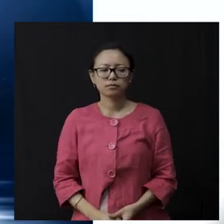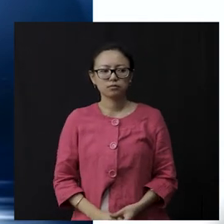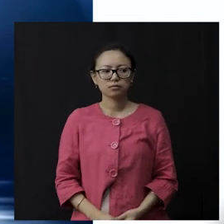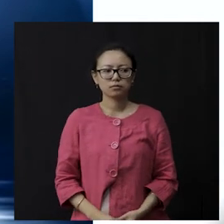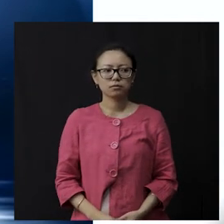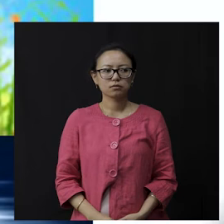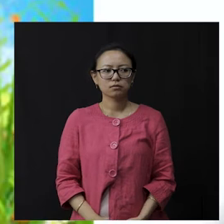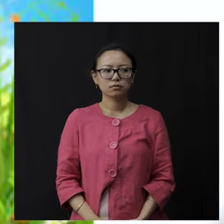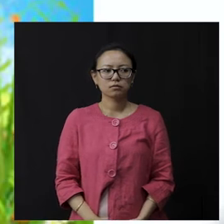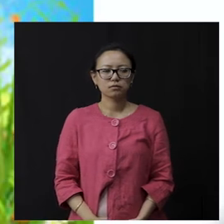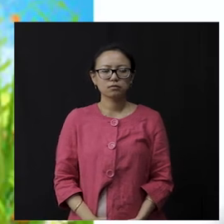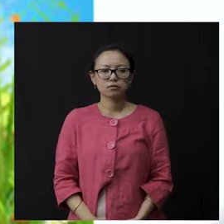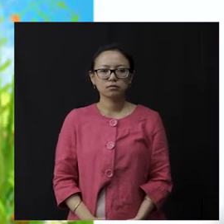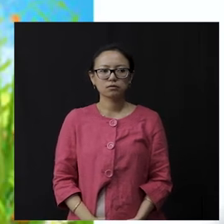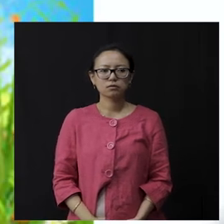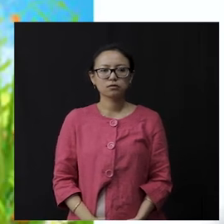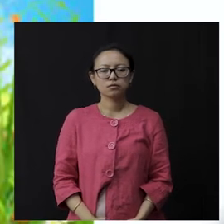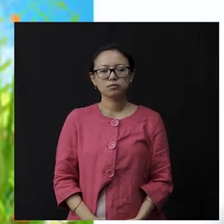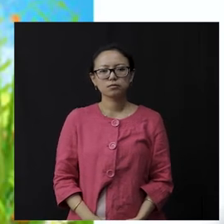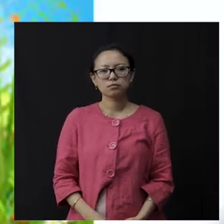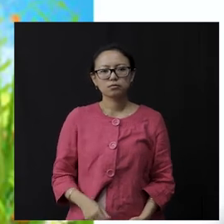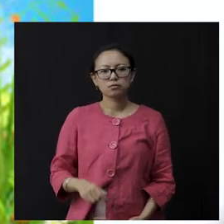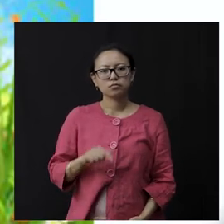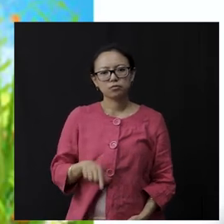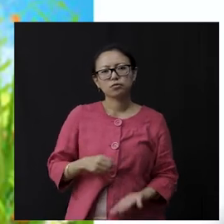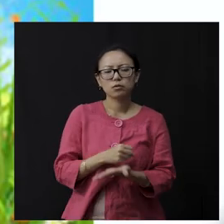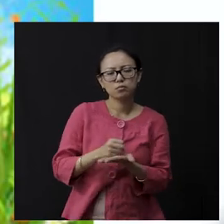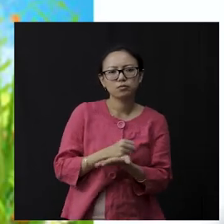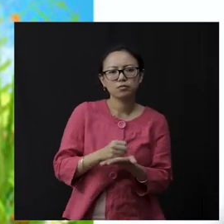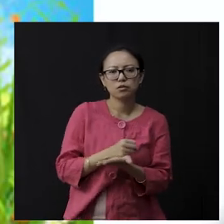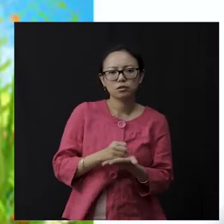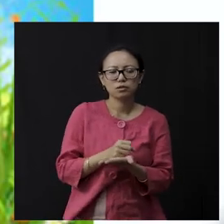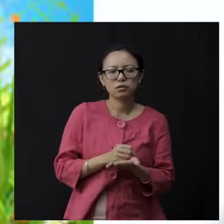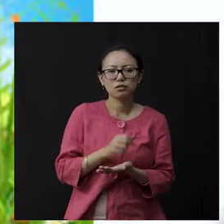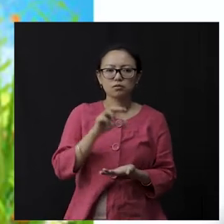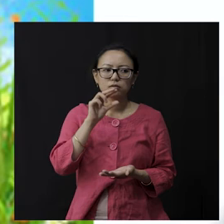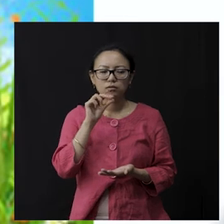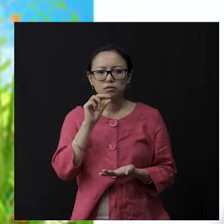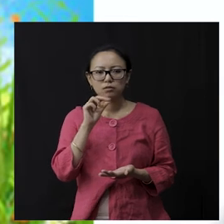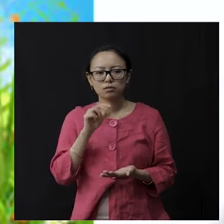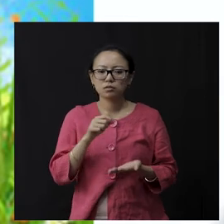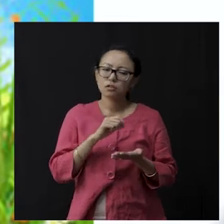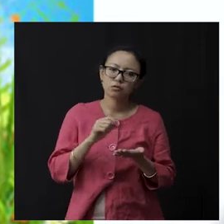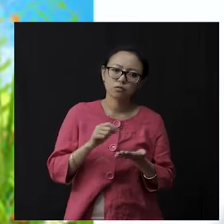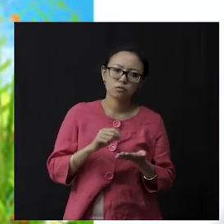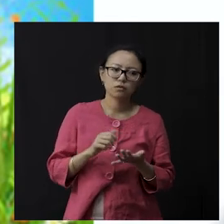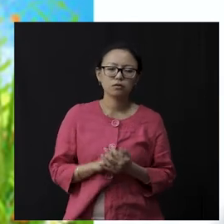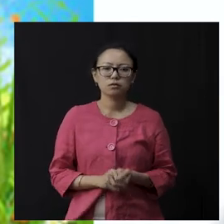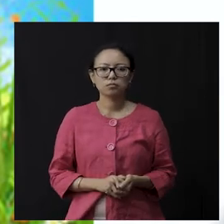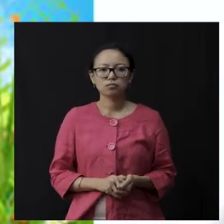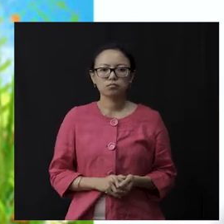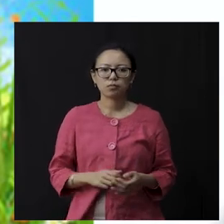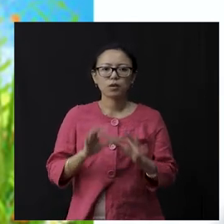okay? So let us practice reading and writing, okay?